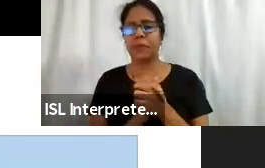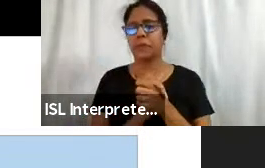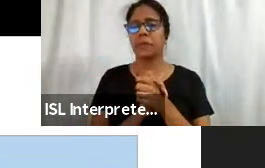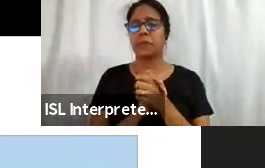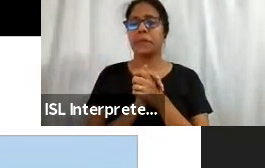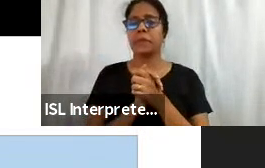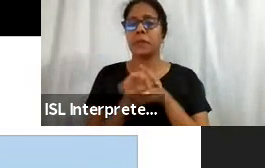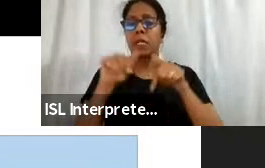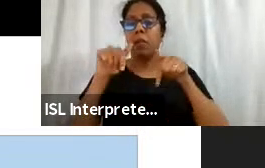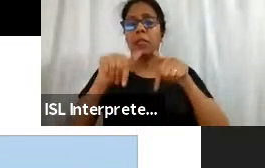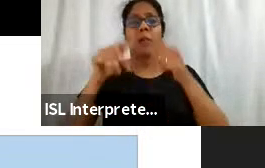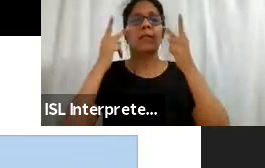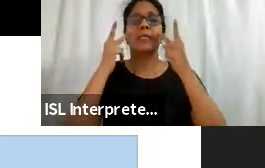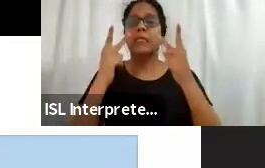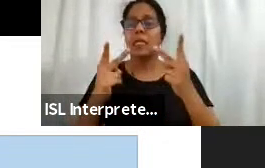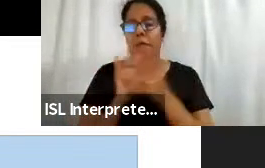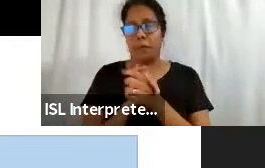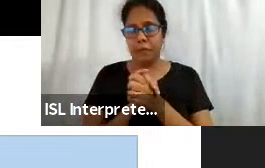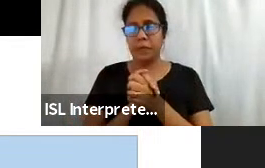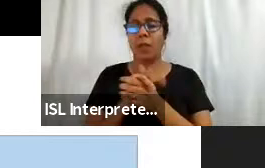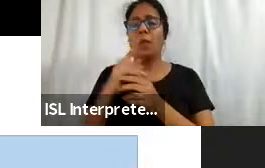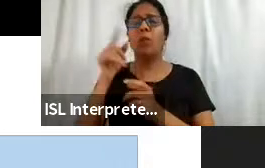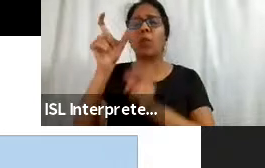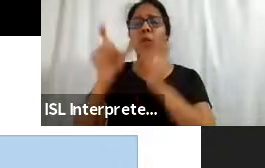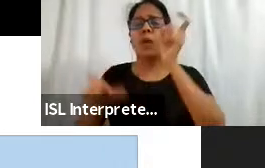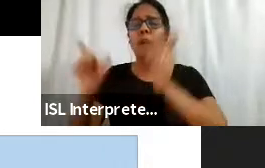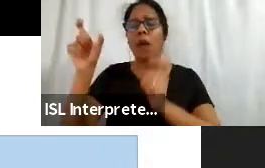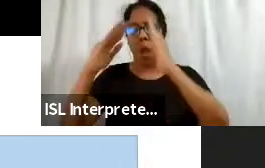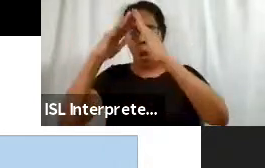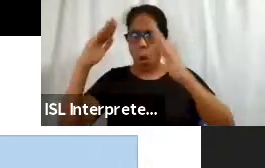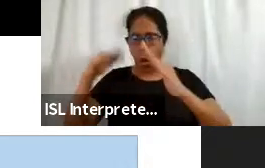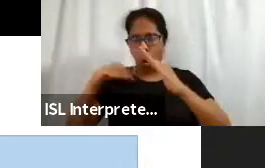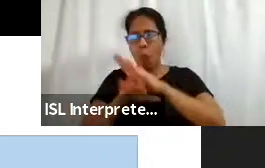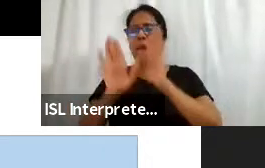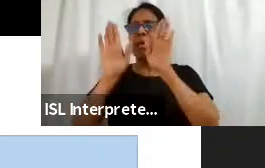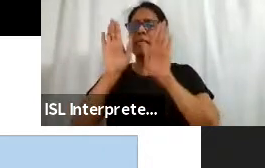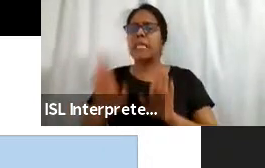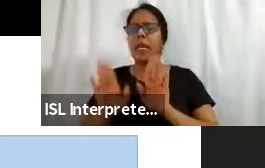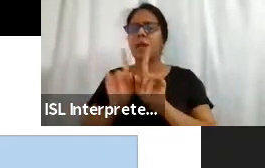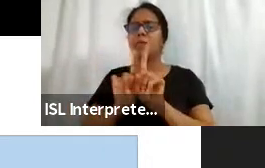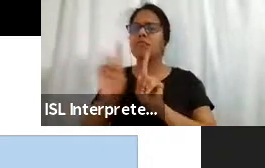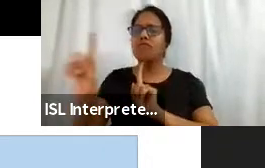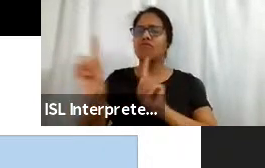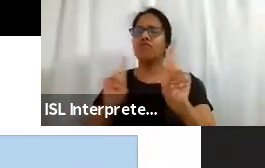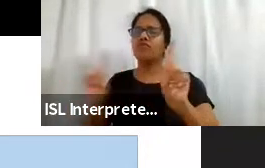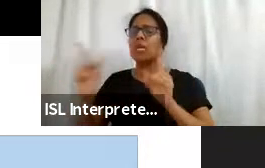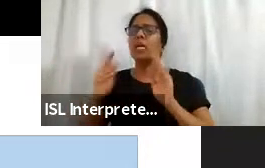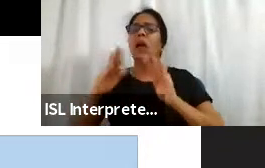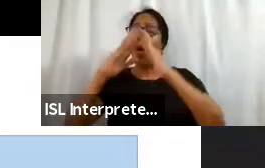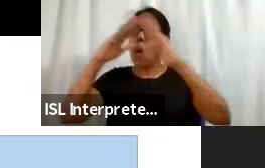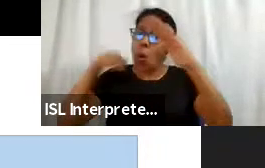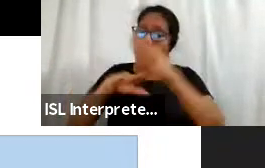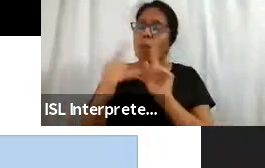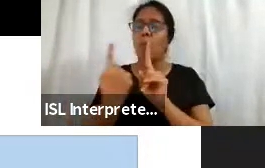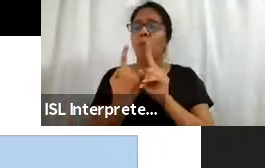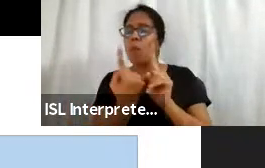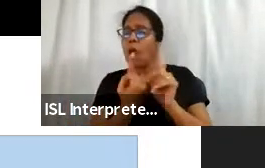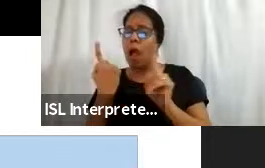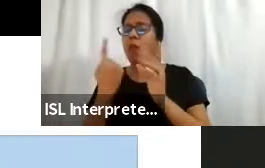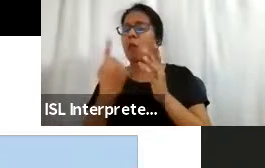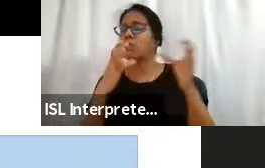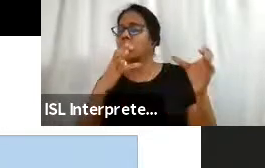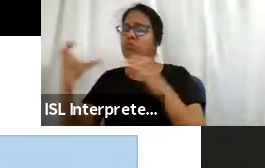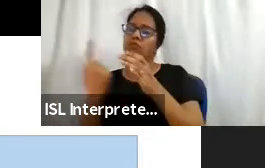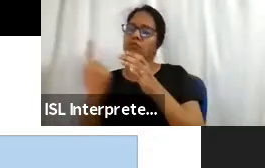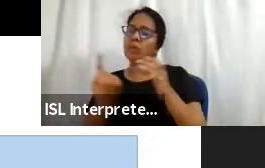So now let's see who can be for home isolation. Asymptomatic patients, that means they've